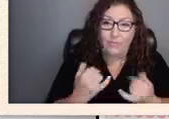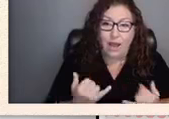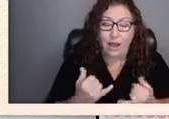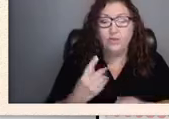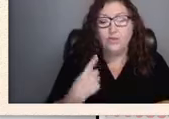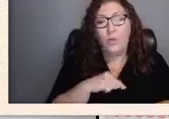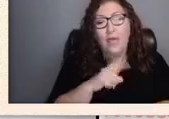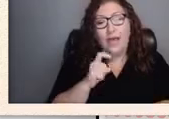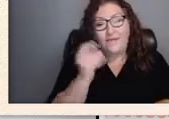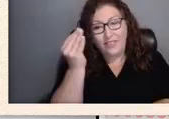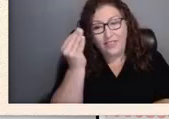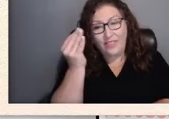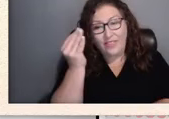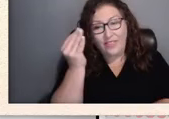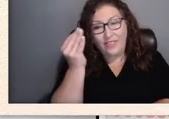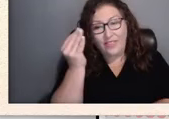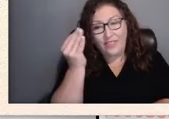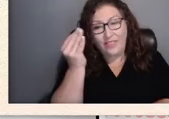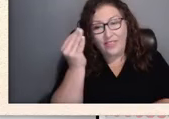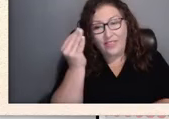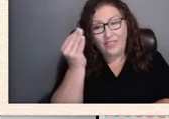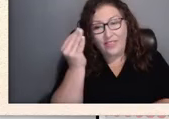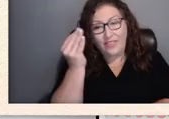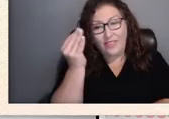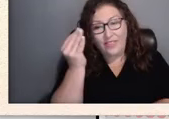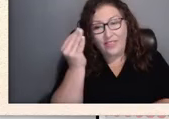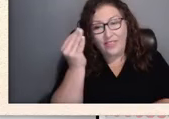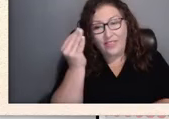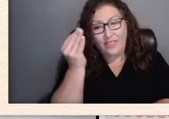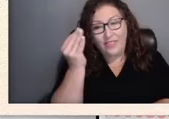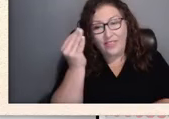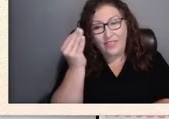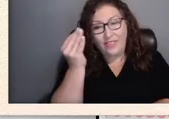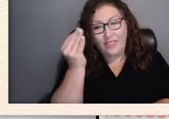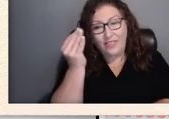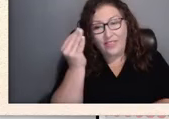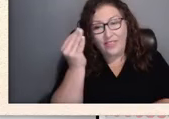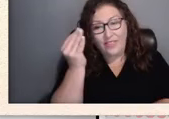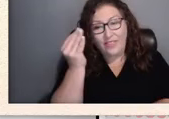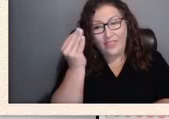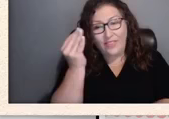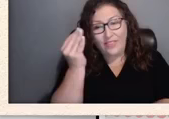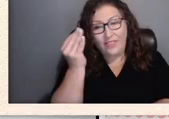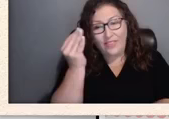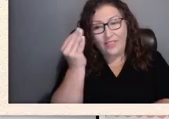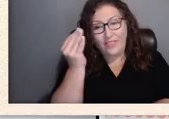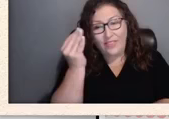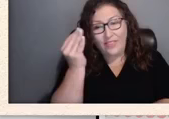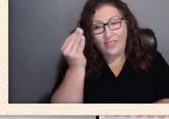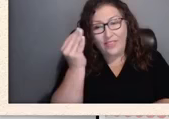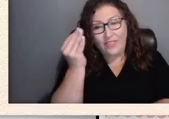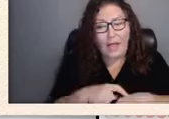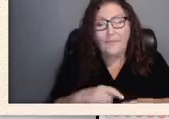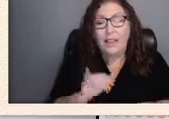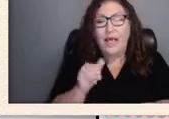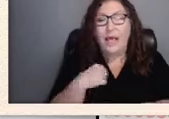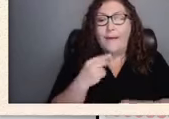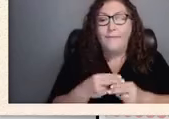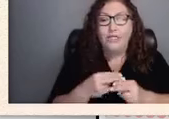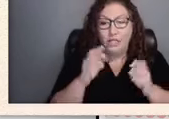about both caregiver and child mental health for these families during this time. As mentioned, the